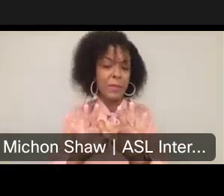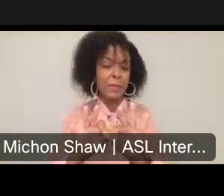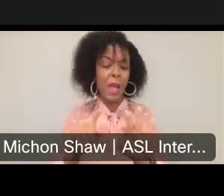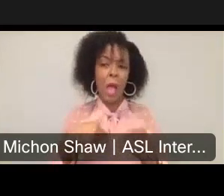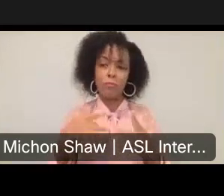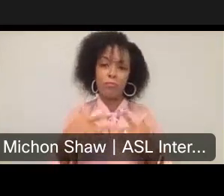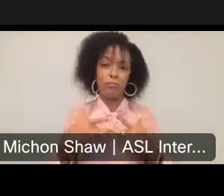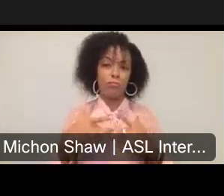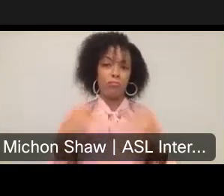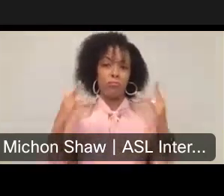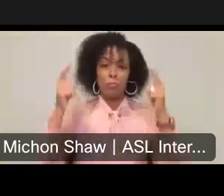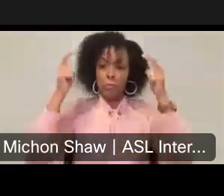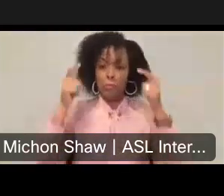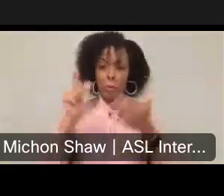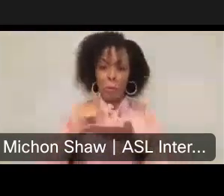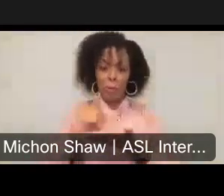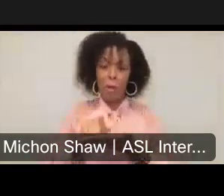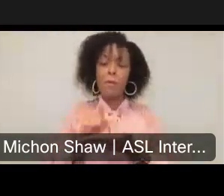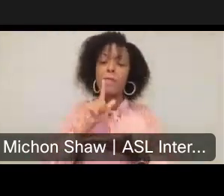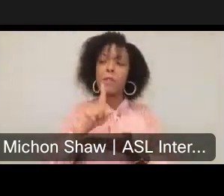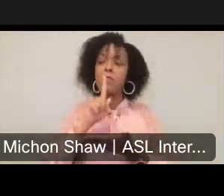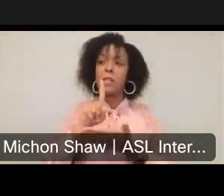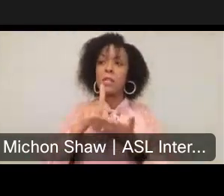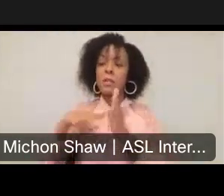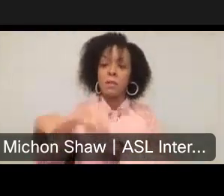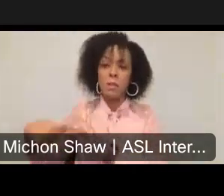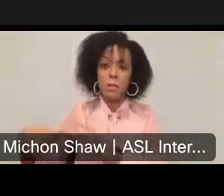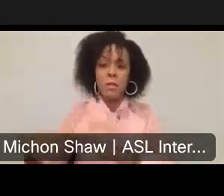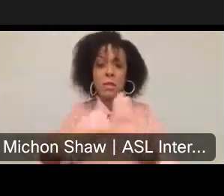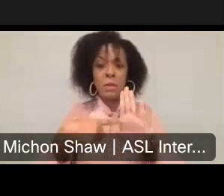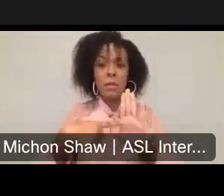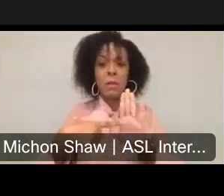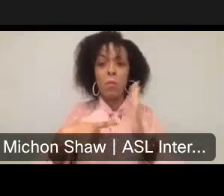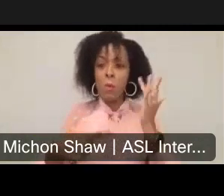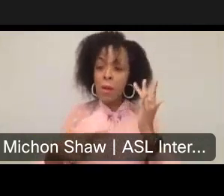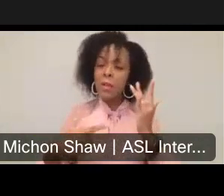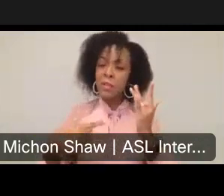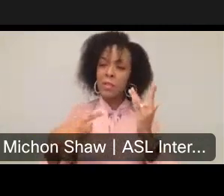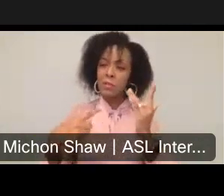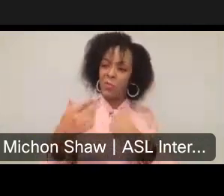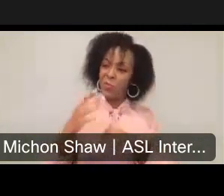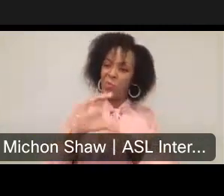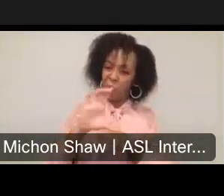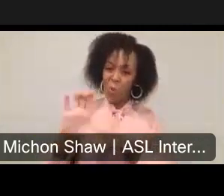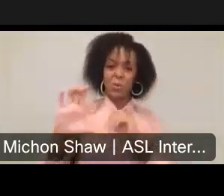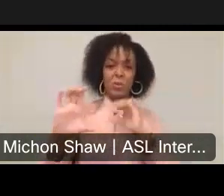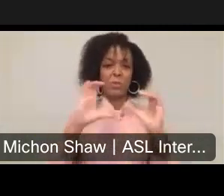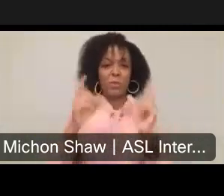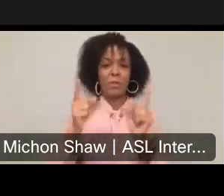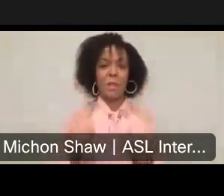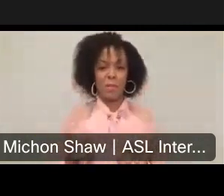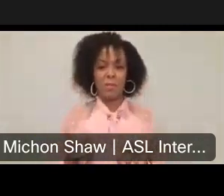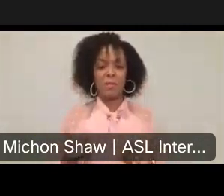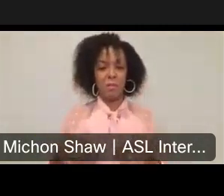is coming to forefront, because it is forcing communication. It's forcing us to have conversations